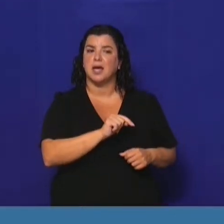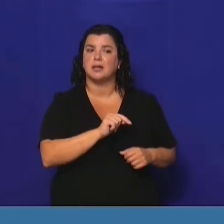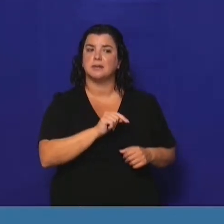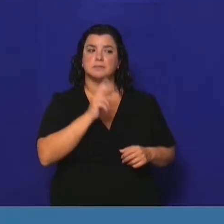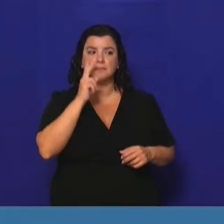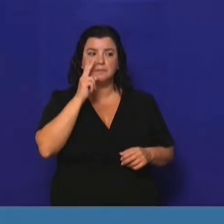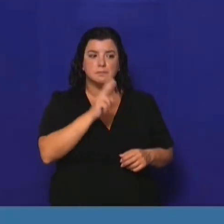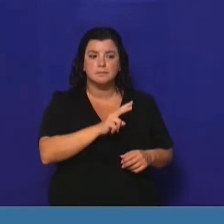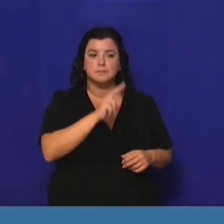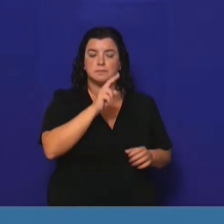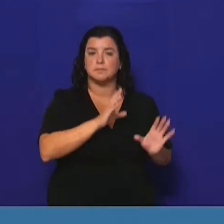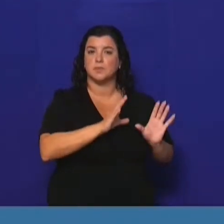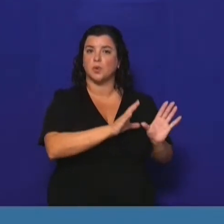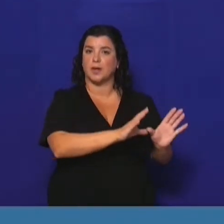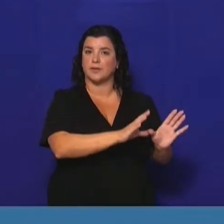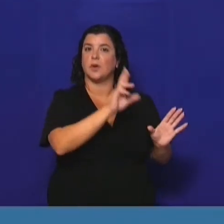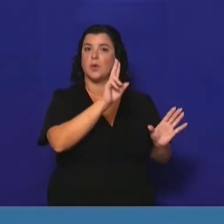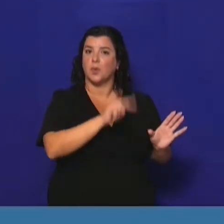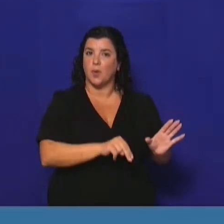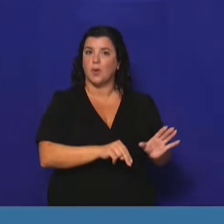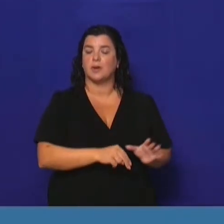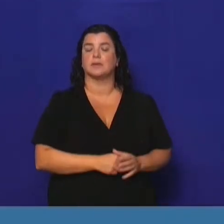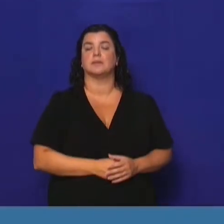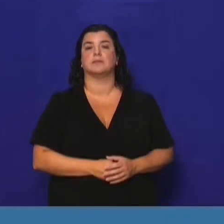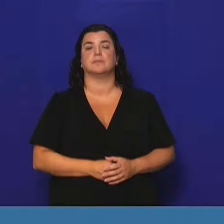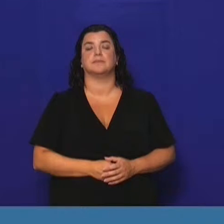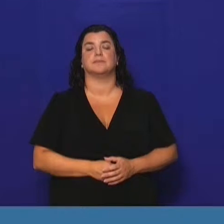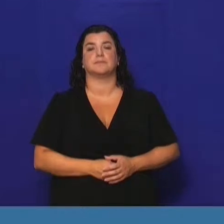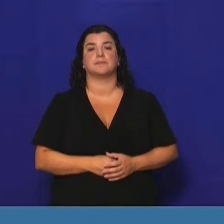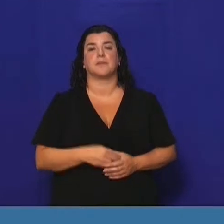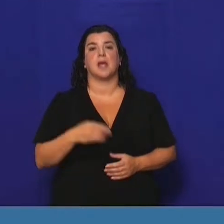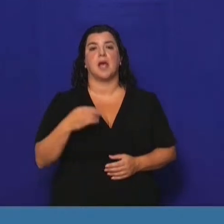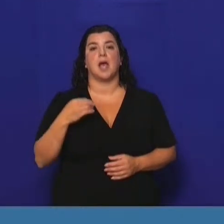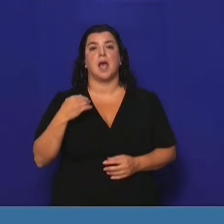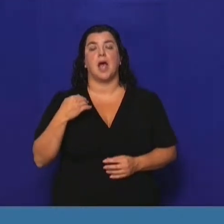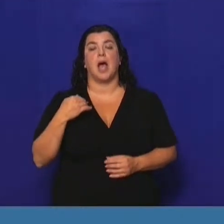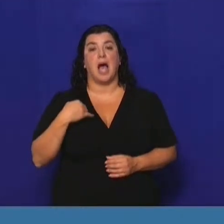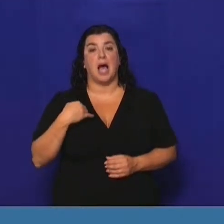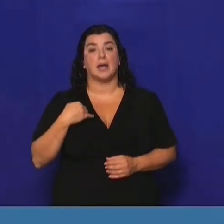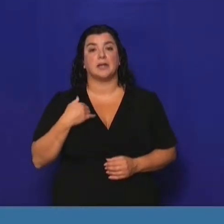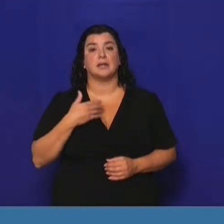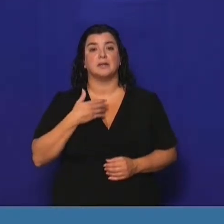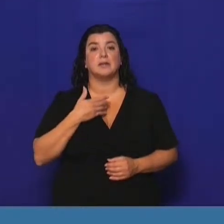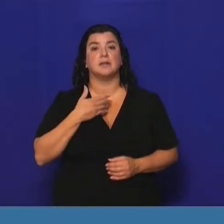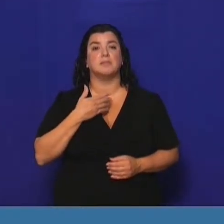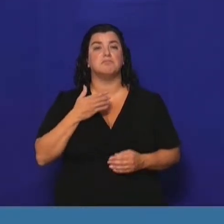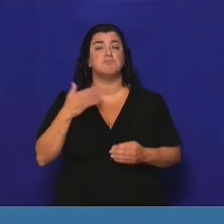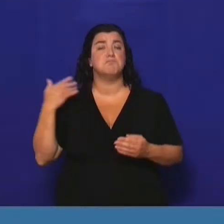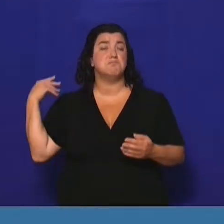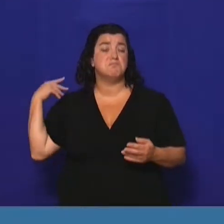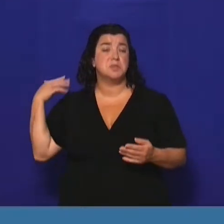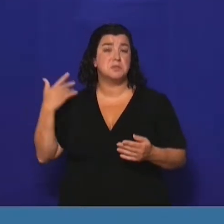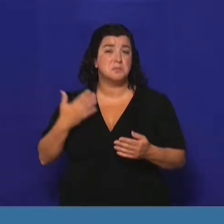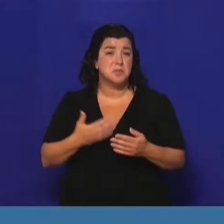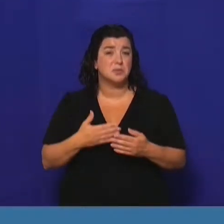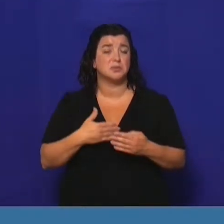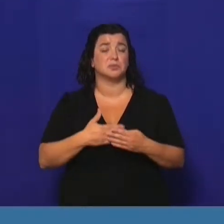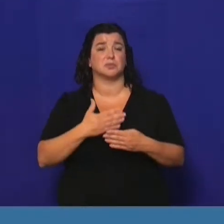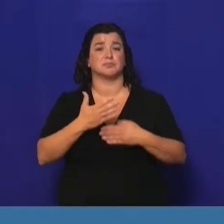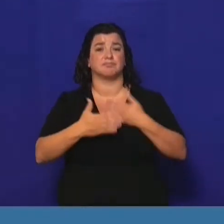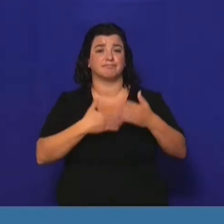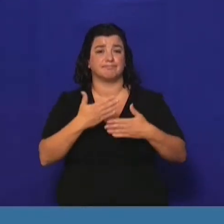wkoll f'kwarantina. Tajjeb ngħidu li f'ħasserħ mill-bidunet l-informazzjoni li għandi hija